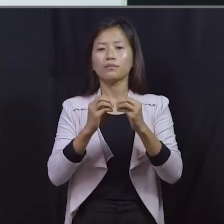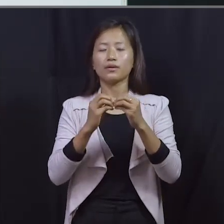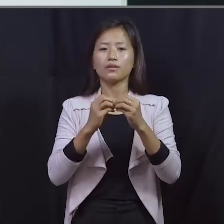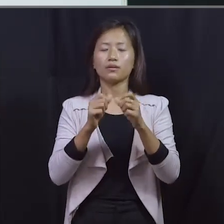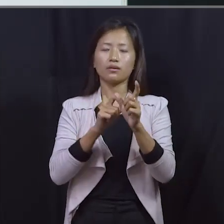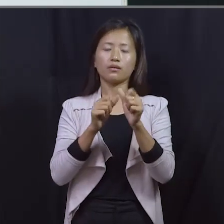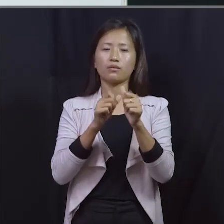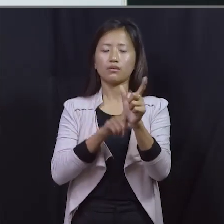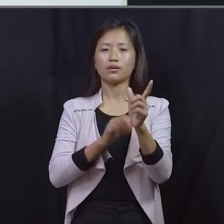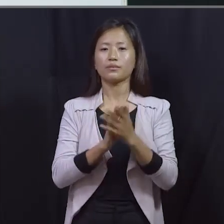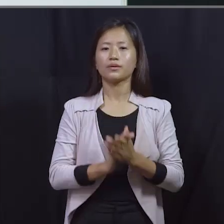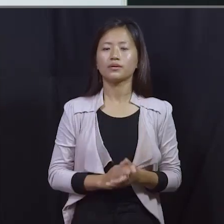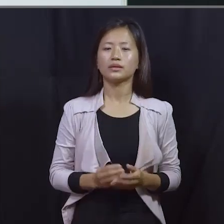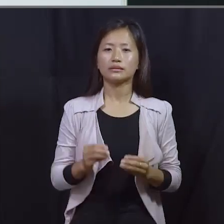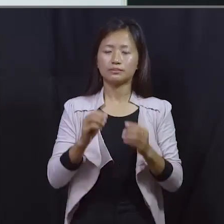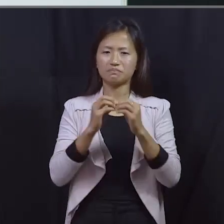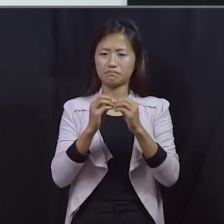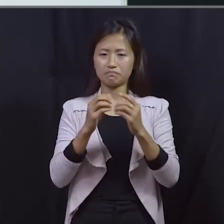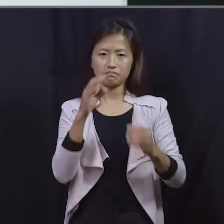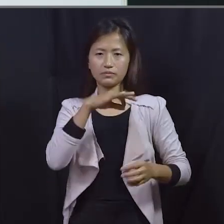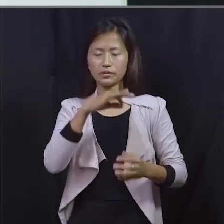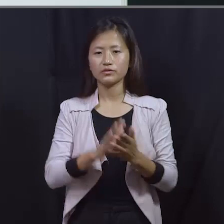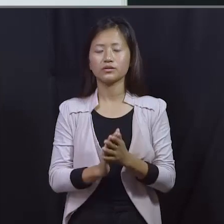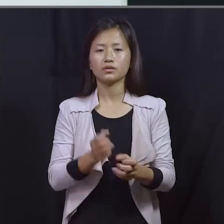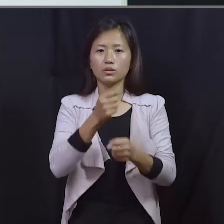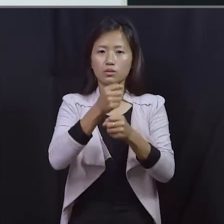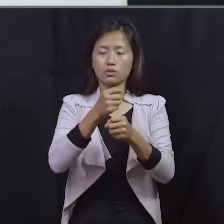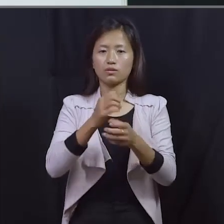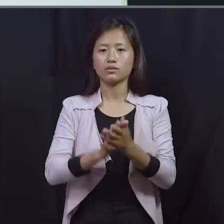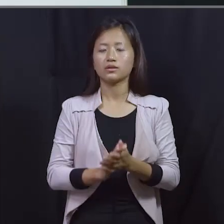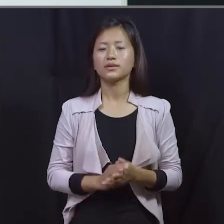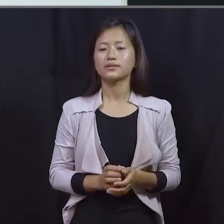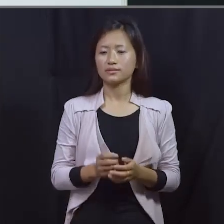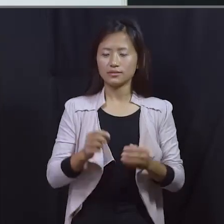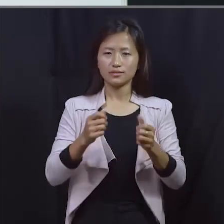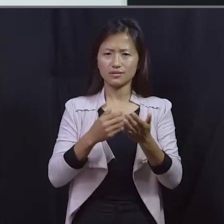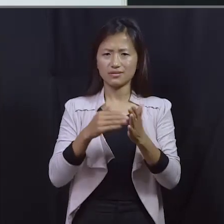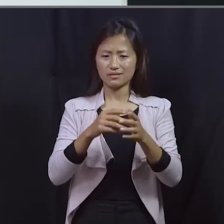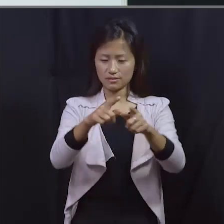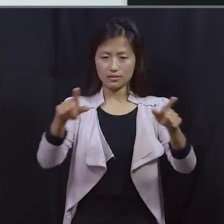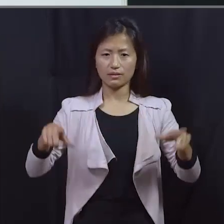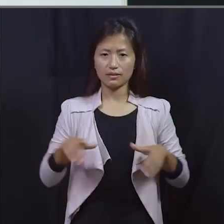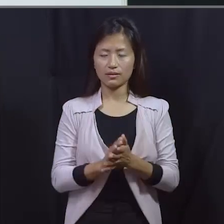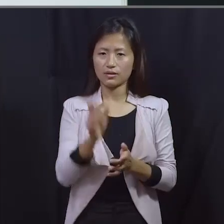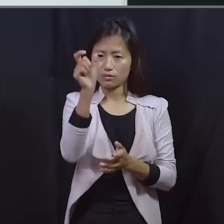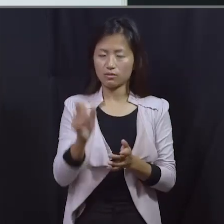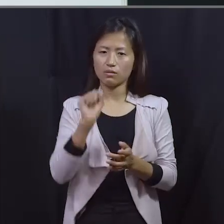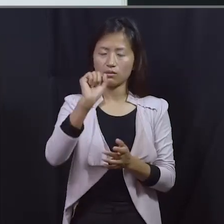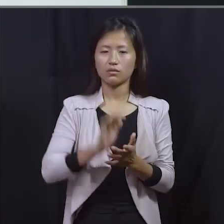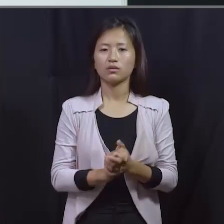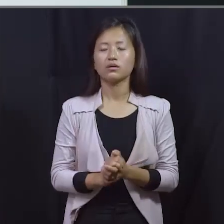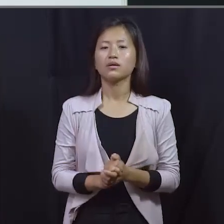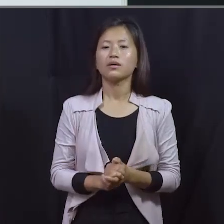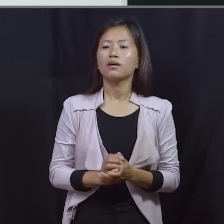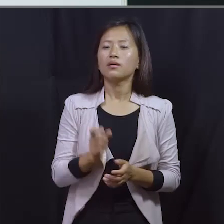it benefited the government and the zamindars and the moneylenders. So which means that the Indian peasants